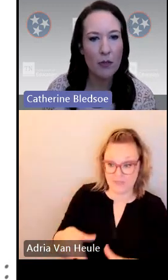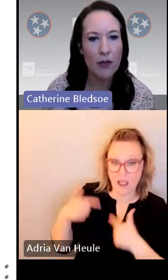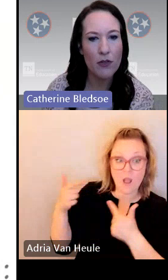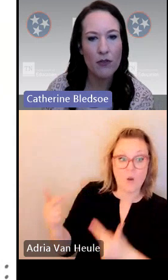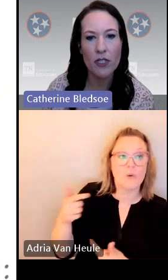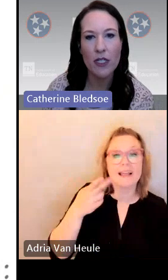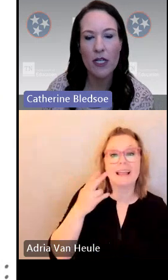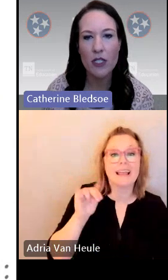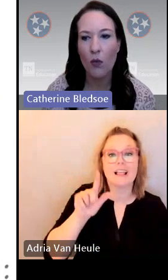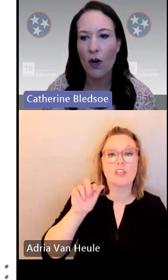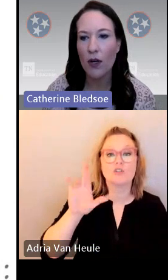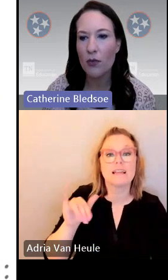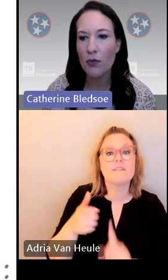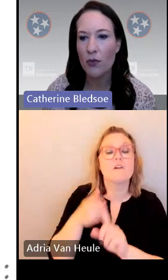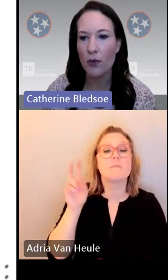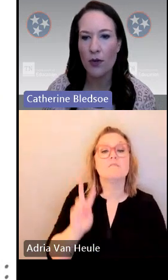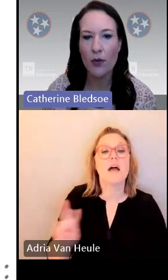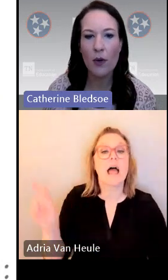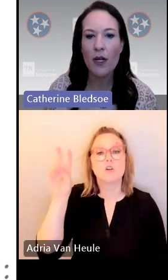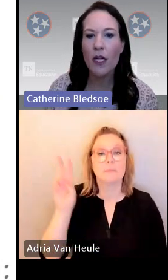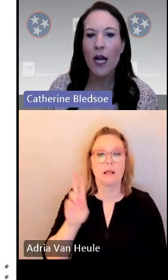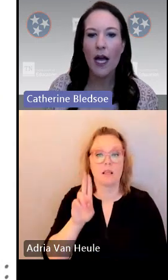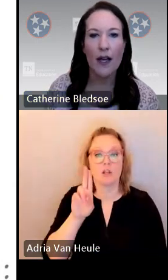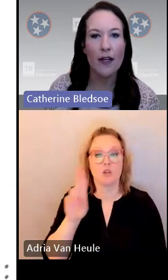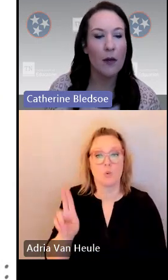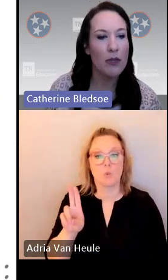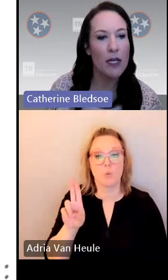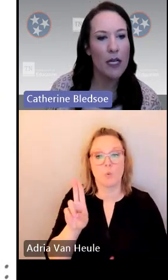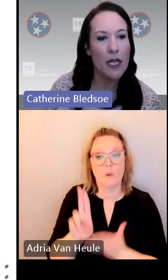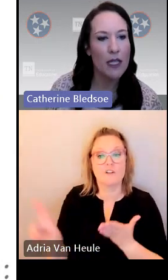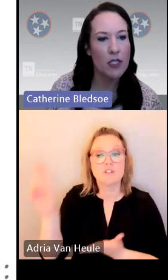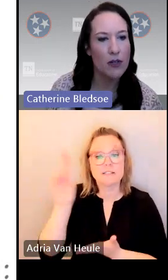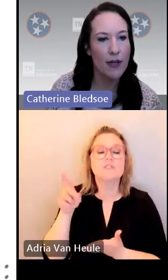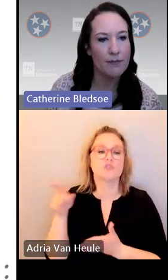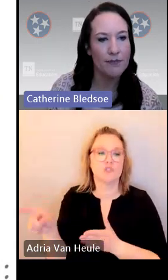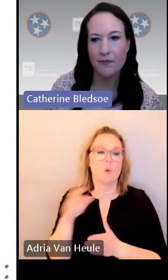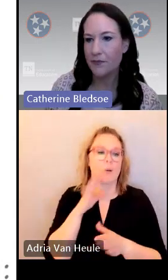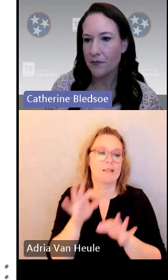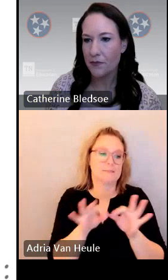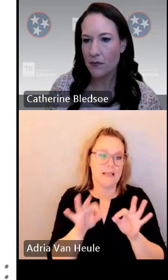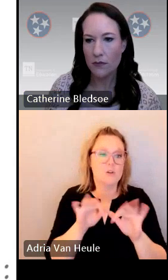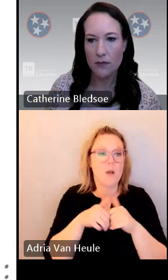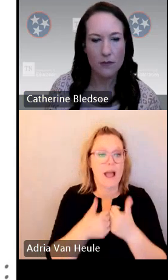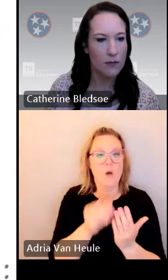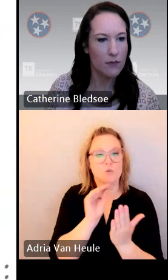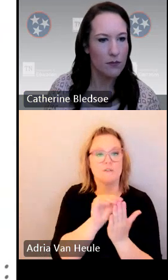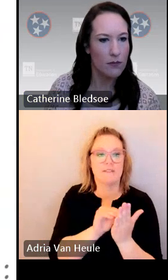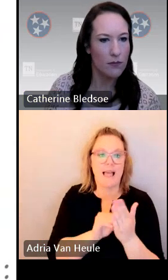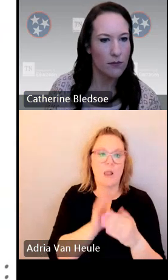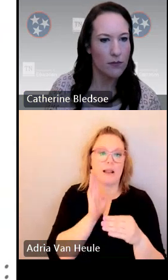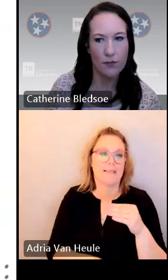from Vanderbilt University to walk you through completing the survey.